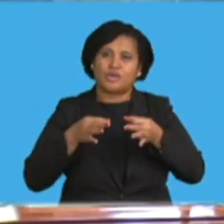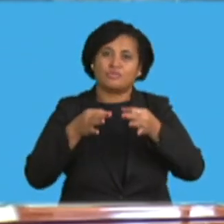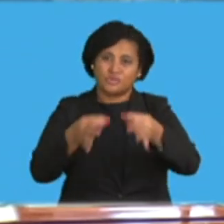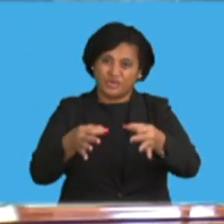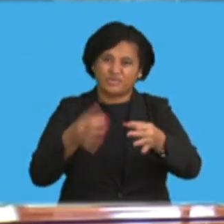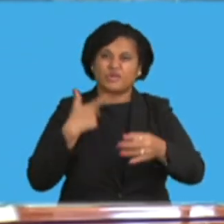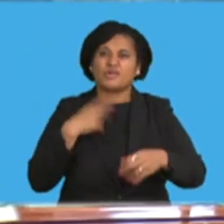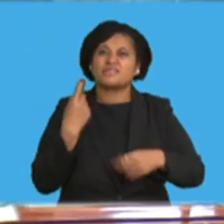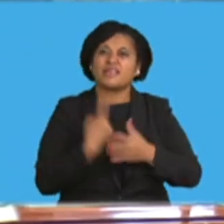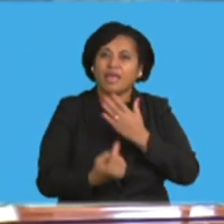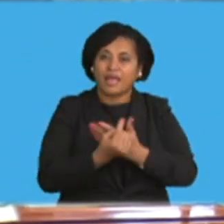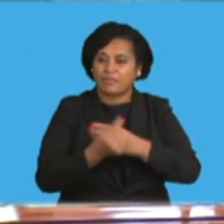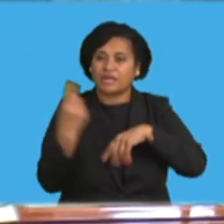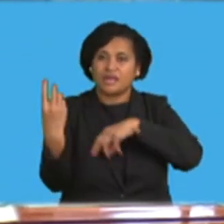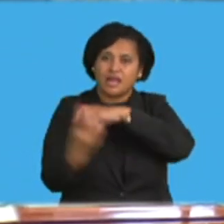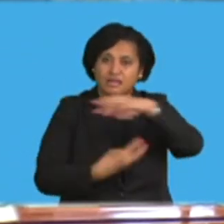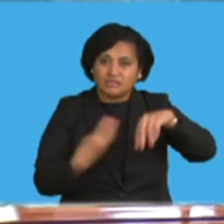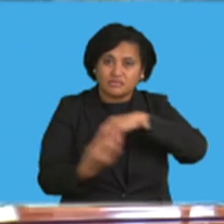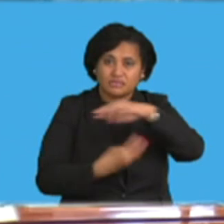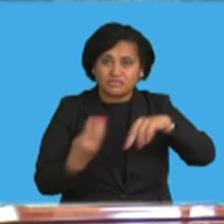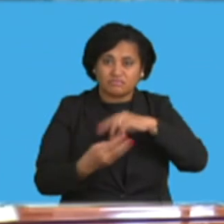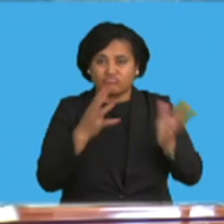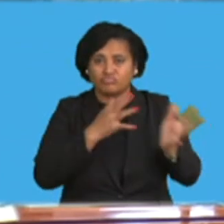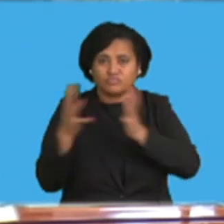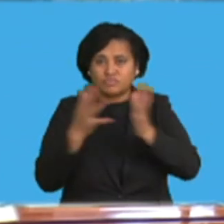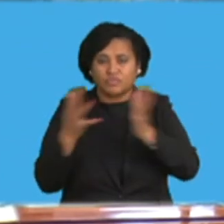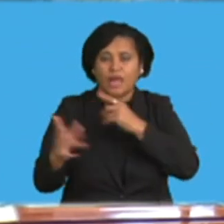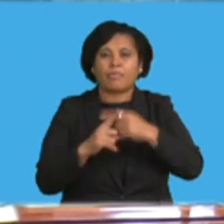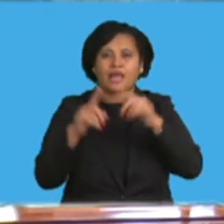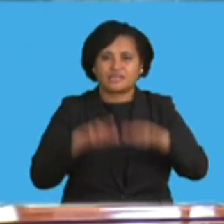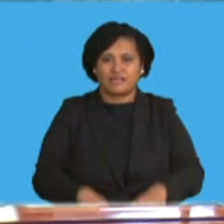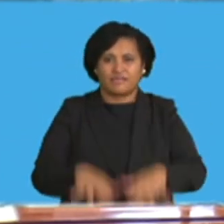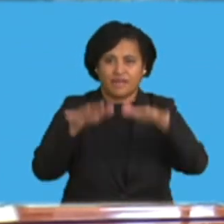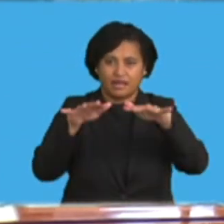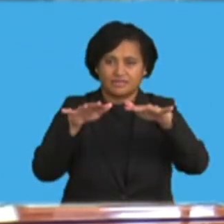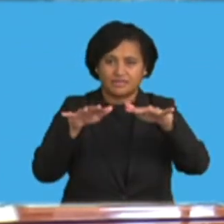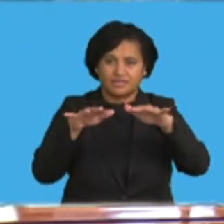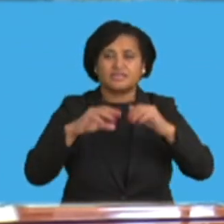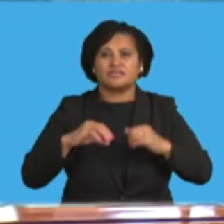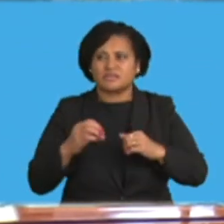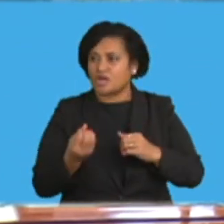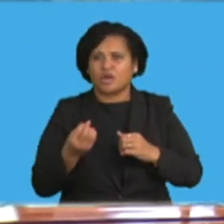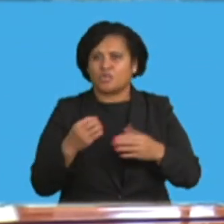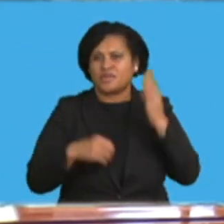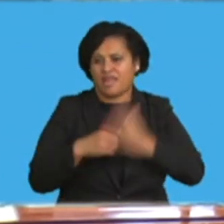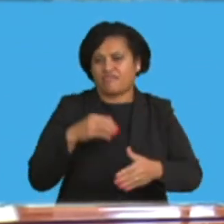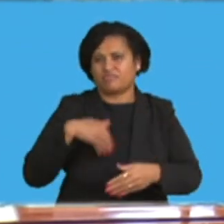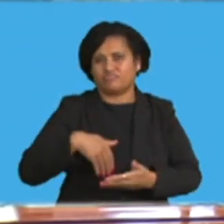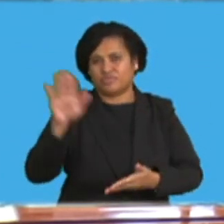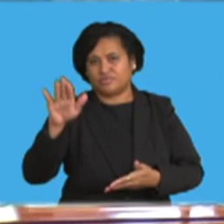recent cyclones and floods. It has never been that prospective candidates had been turned away